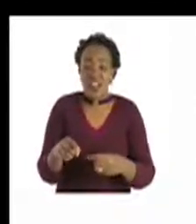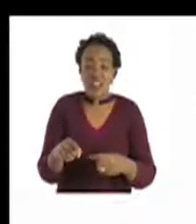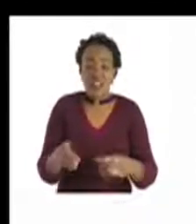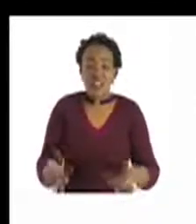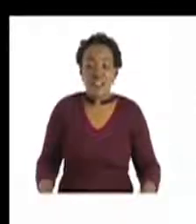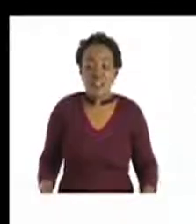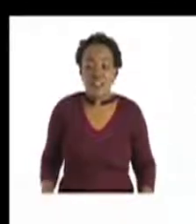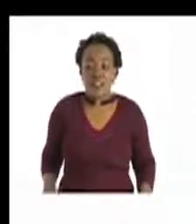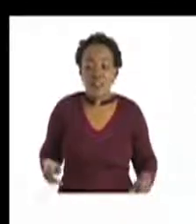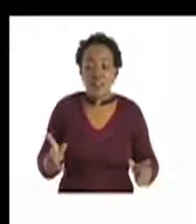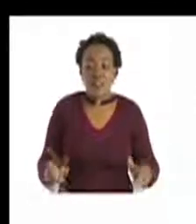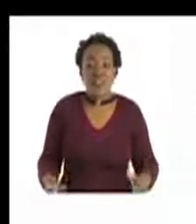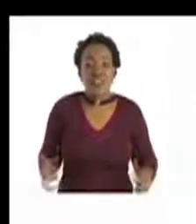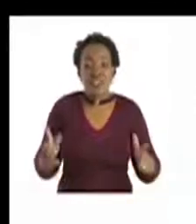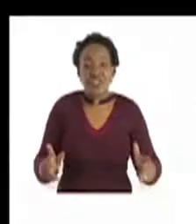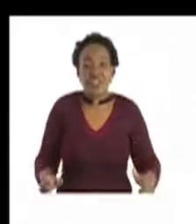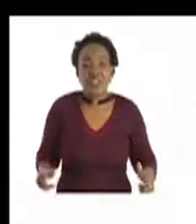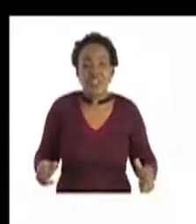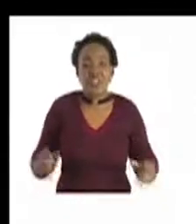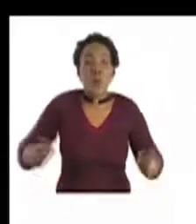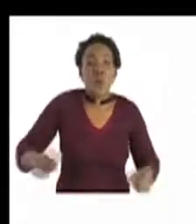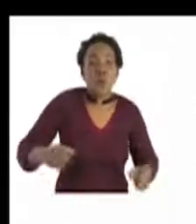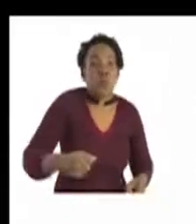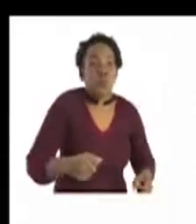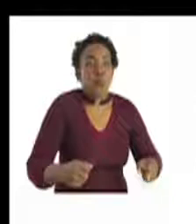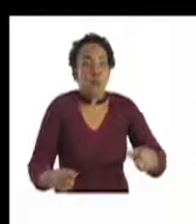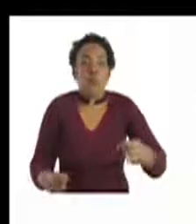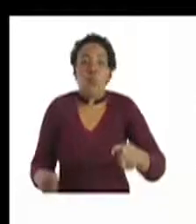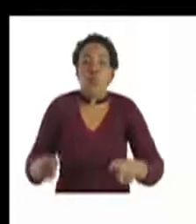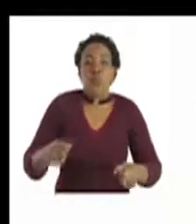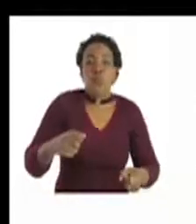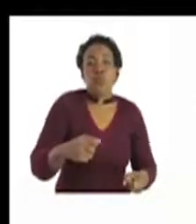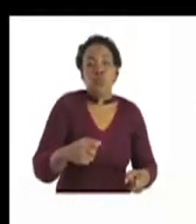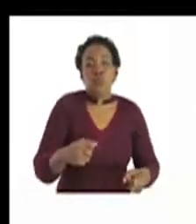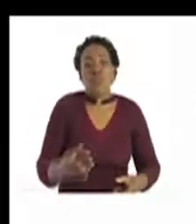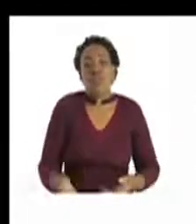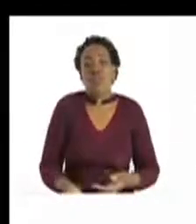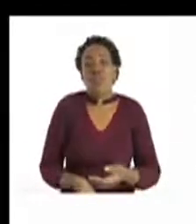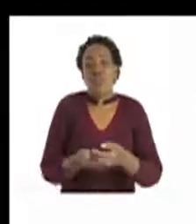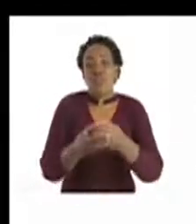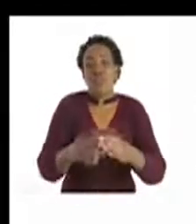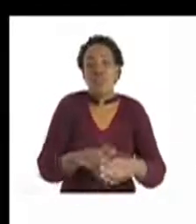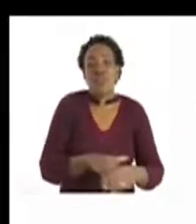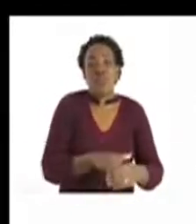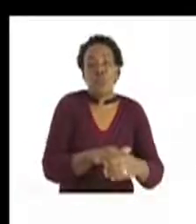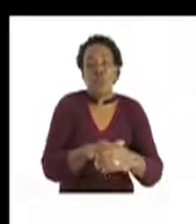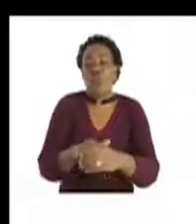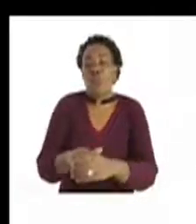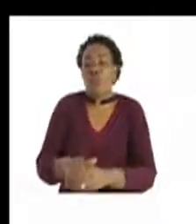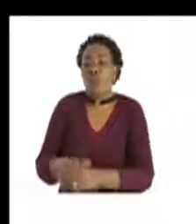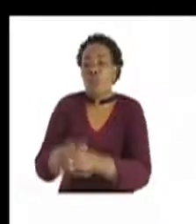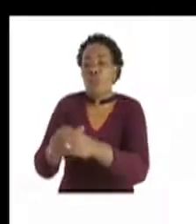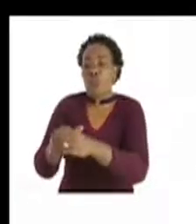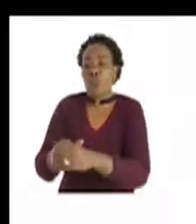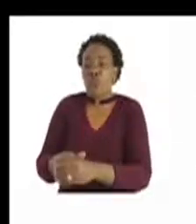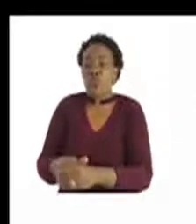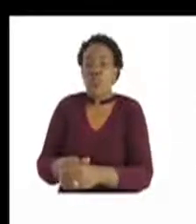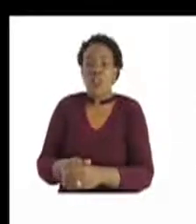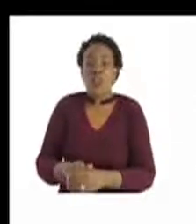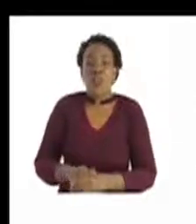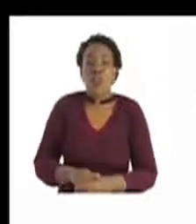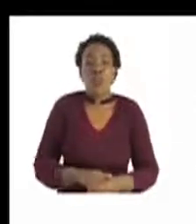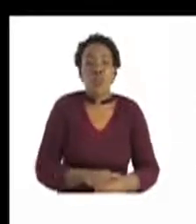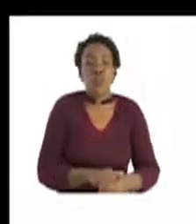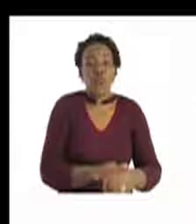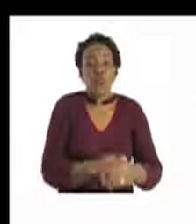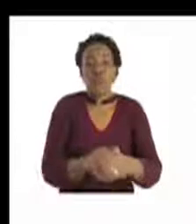trains and trucks help by carrying goods from one place